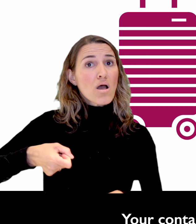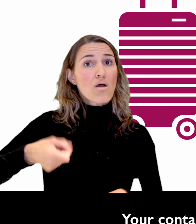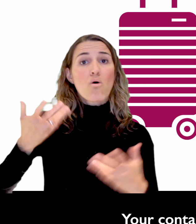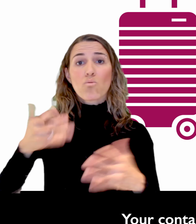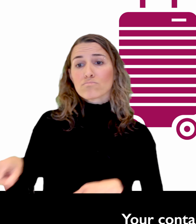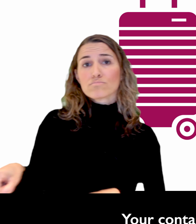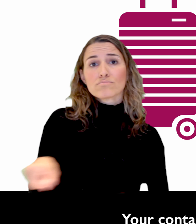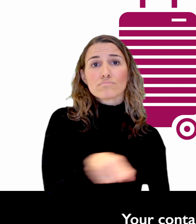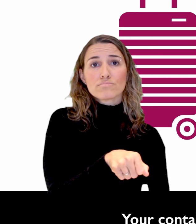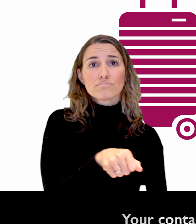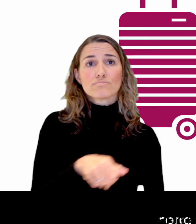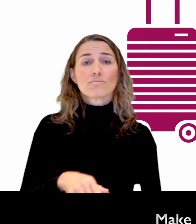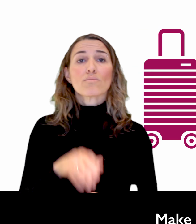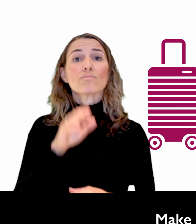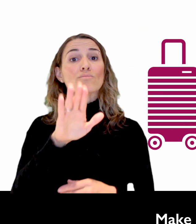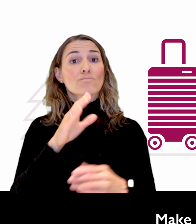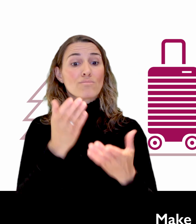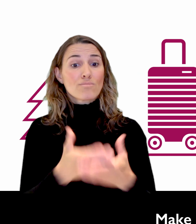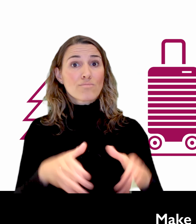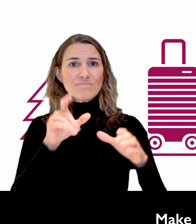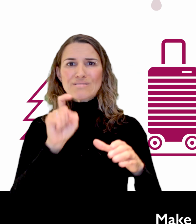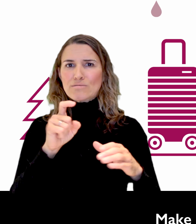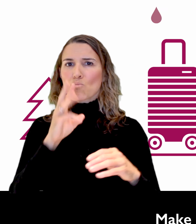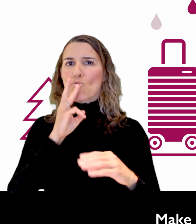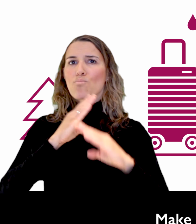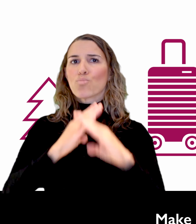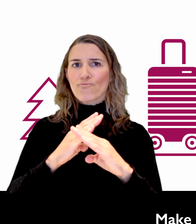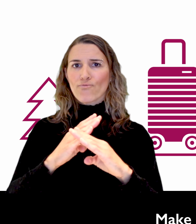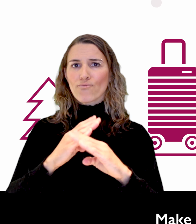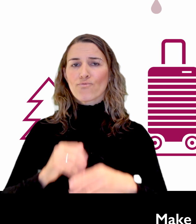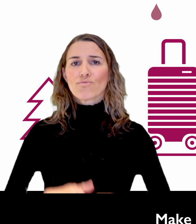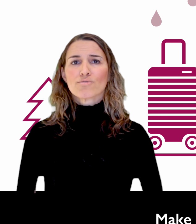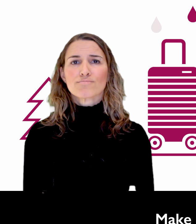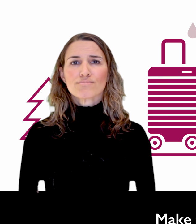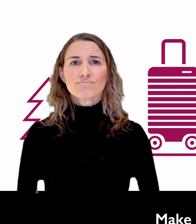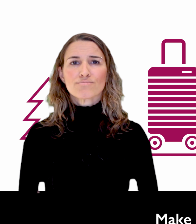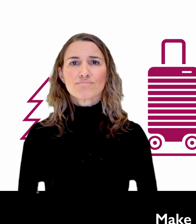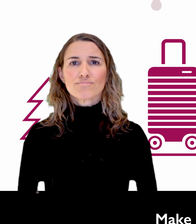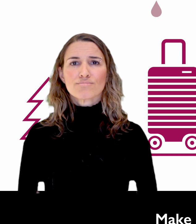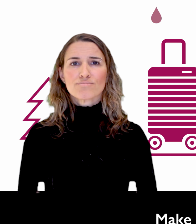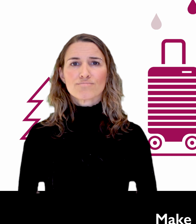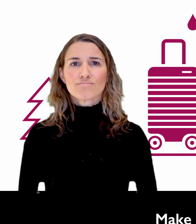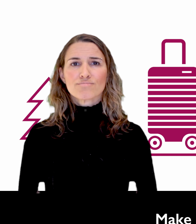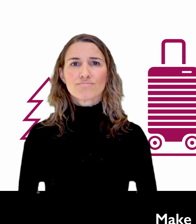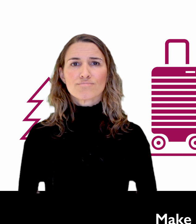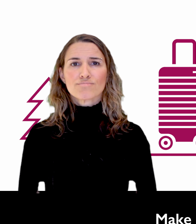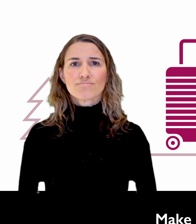bag or luggage with wheels. Make sure your container is waterproof,